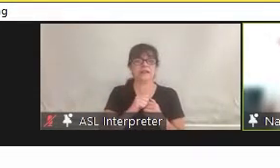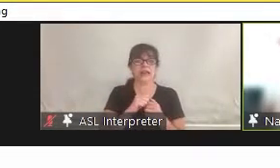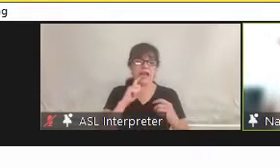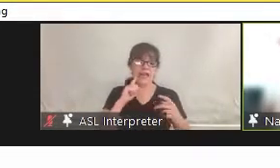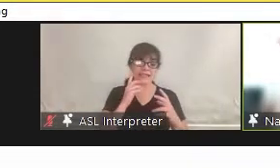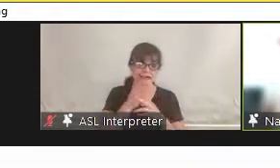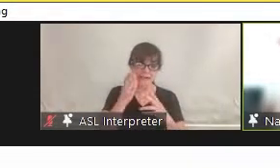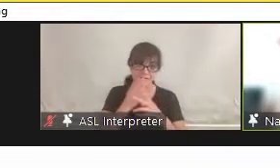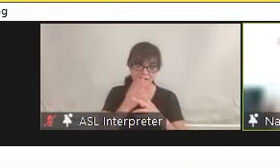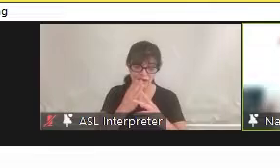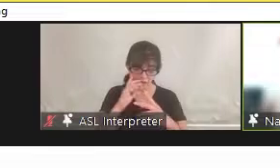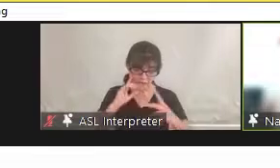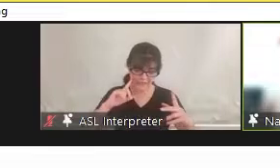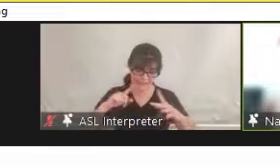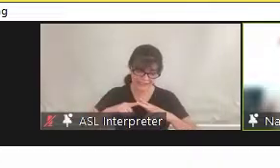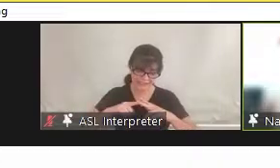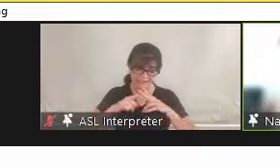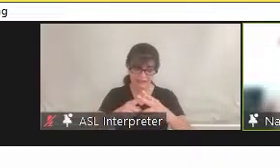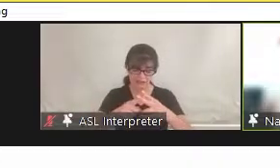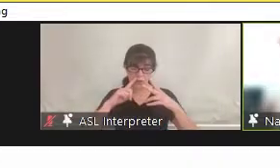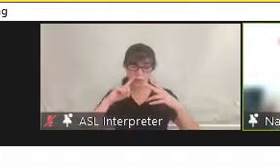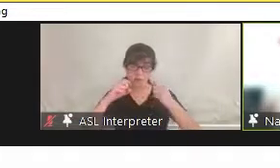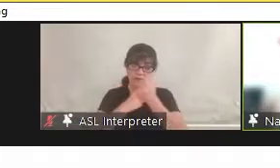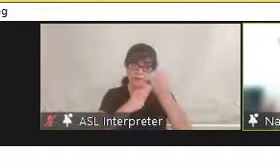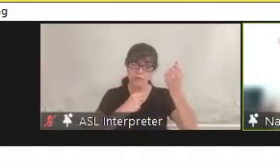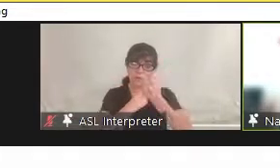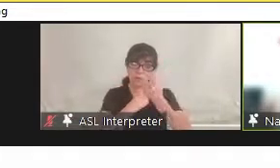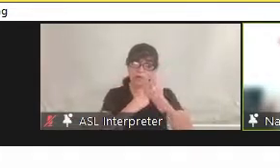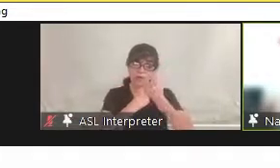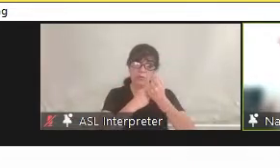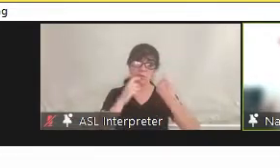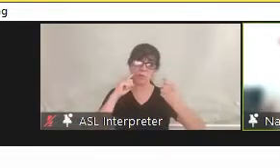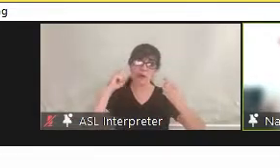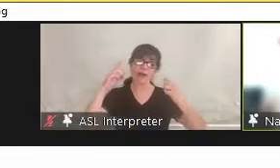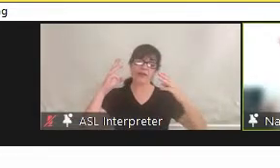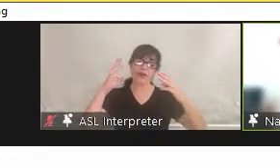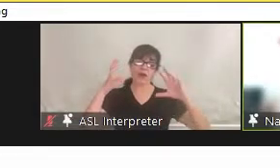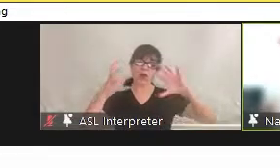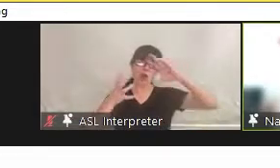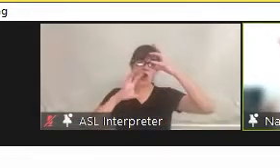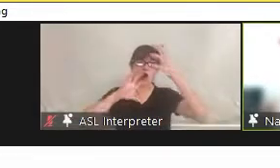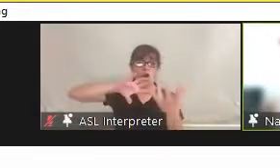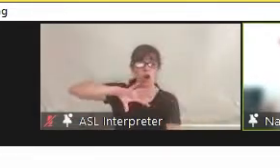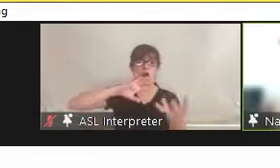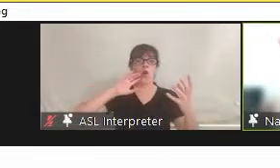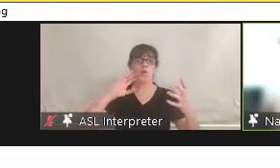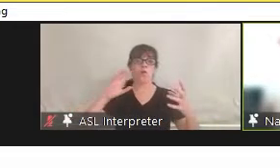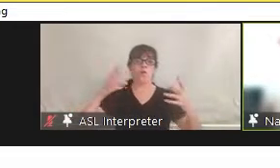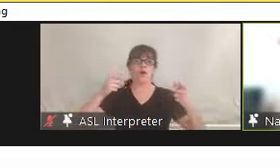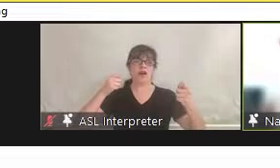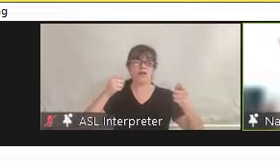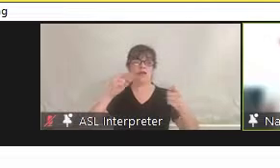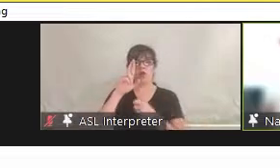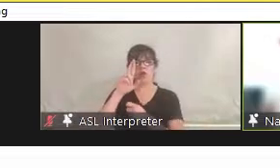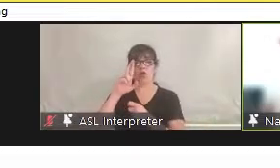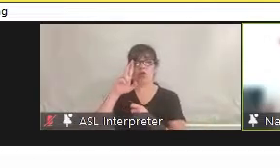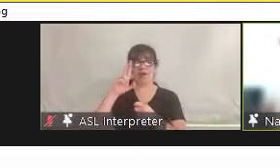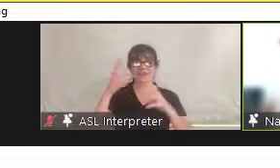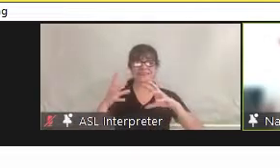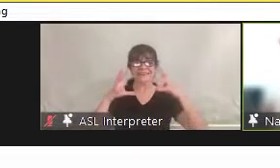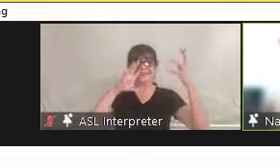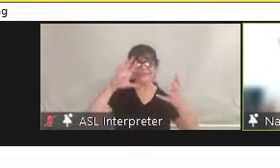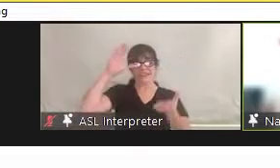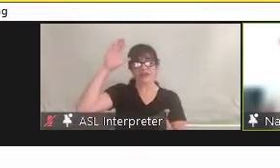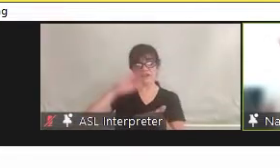interventions or initiatives, which have been supported by the Global Facility for Disaster Reduction and Recovery,